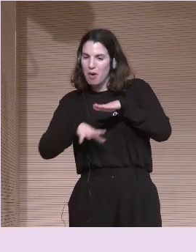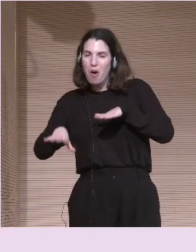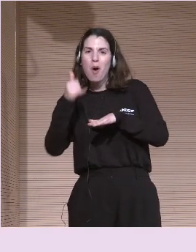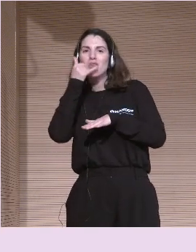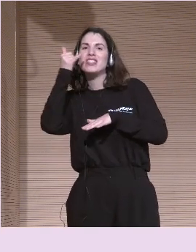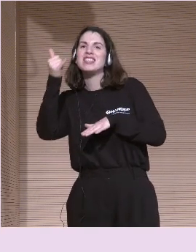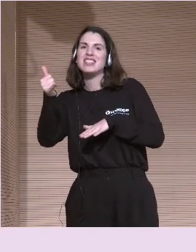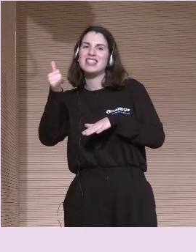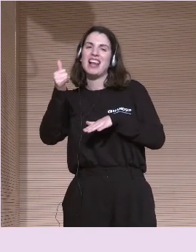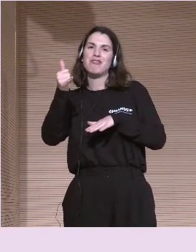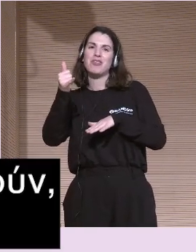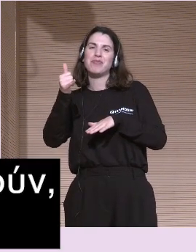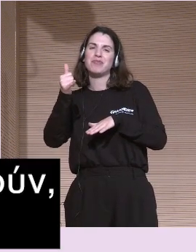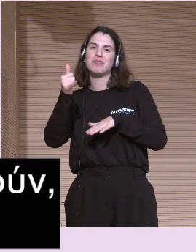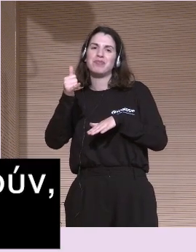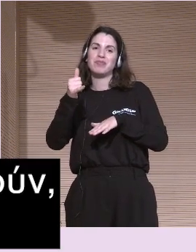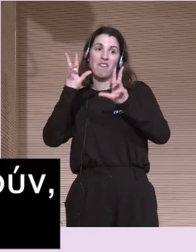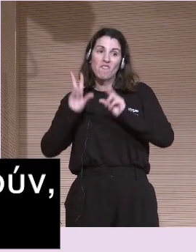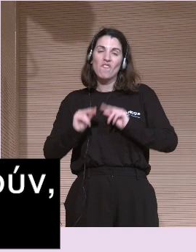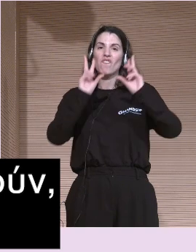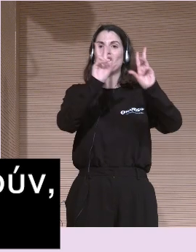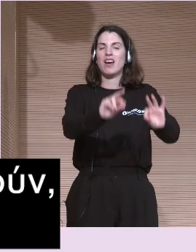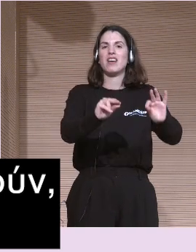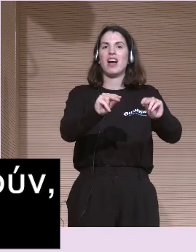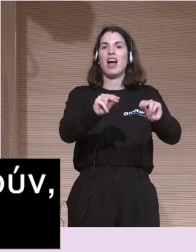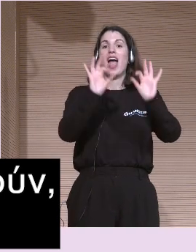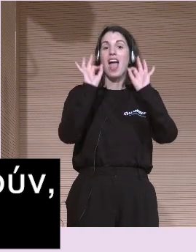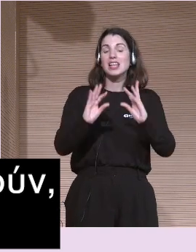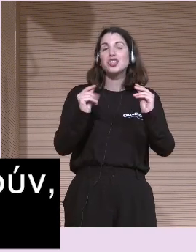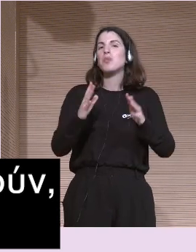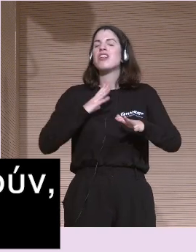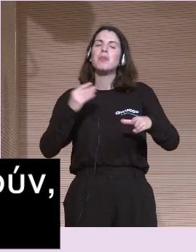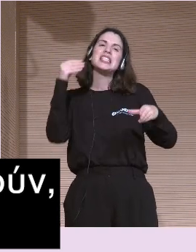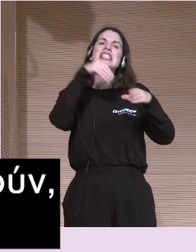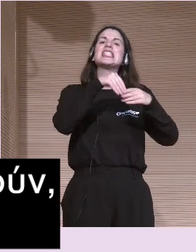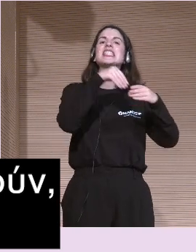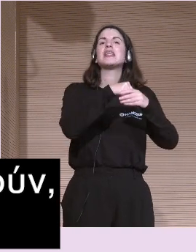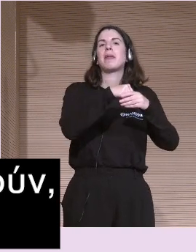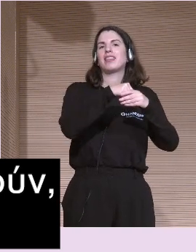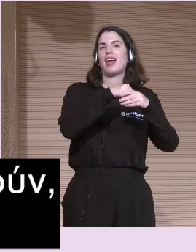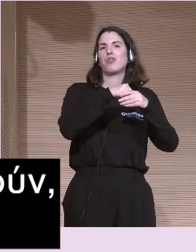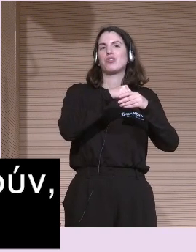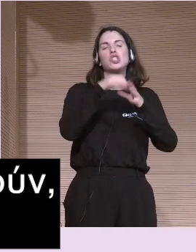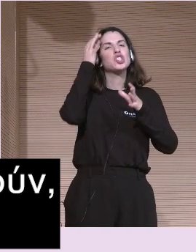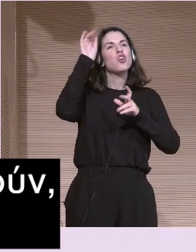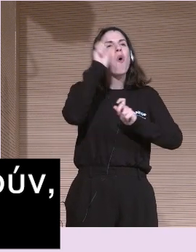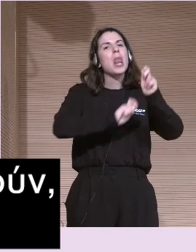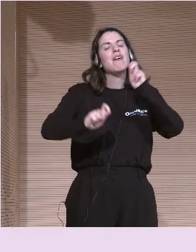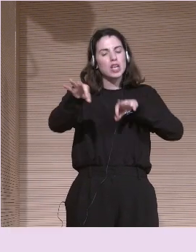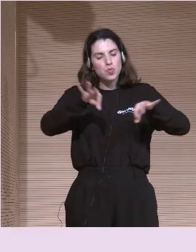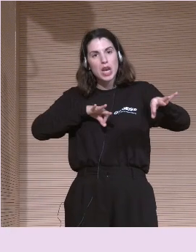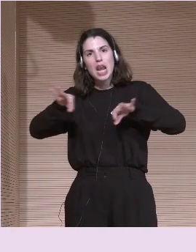of people participating with us, but actually in devising and designing and delivering, actually fabricating the museum